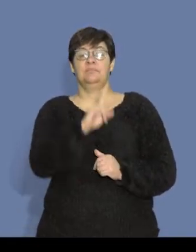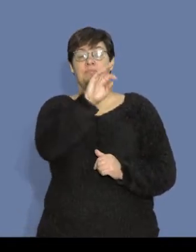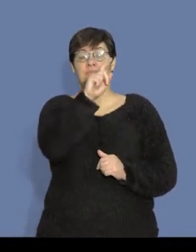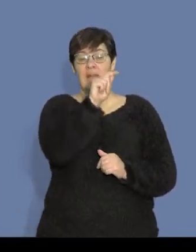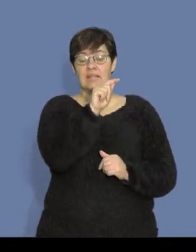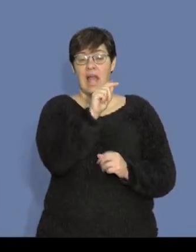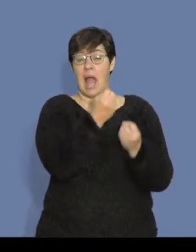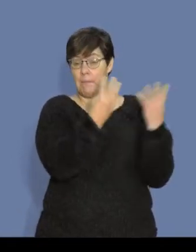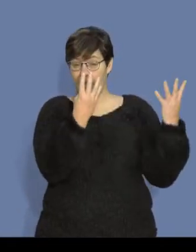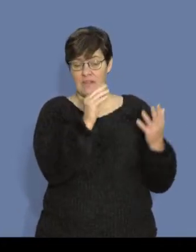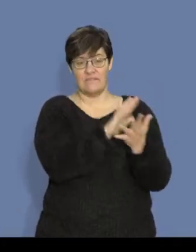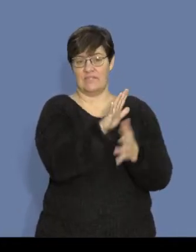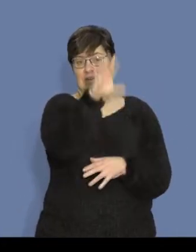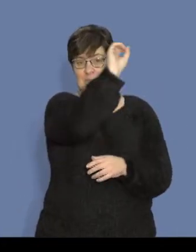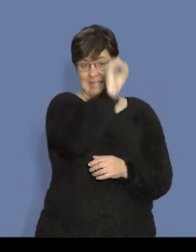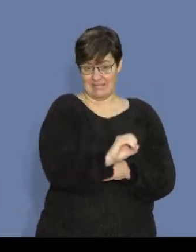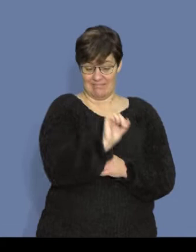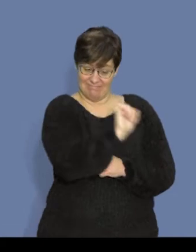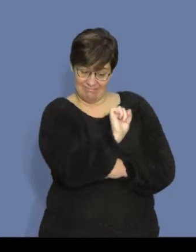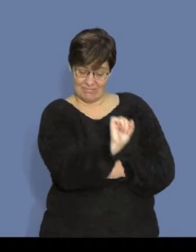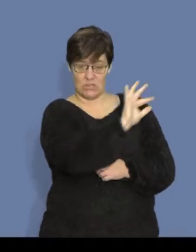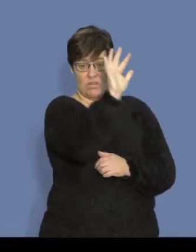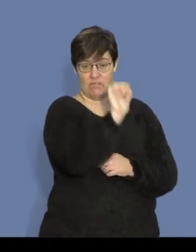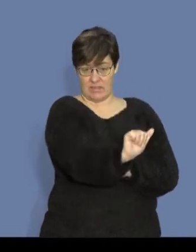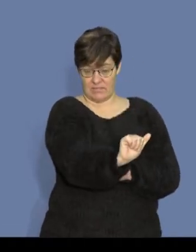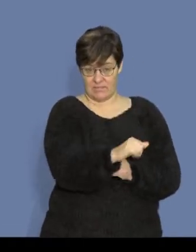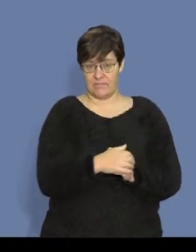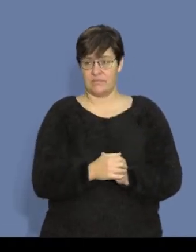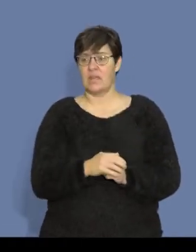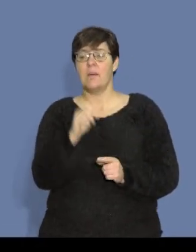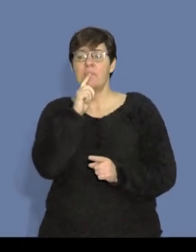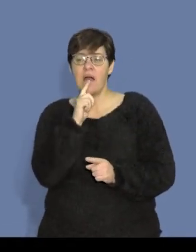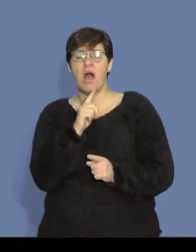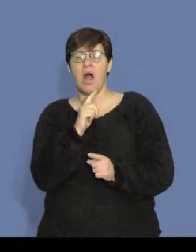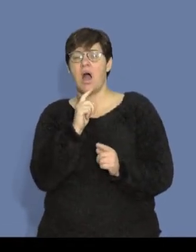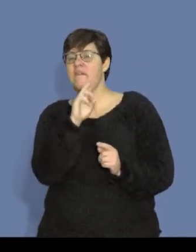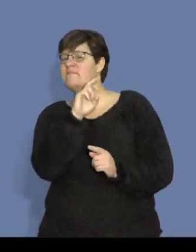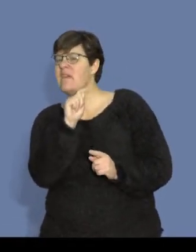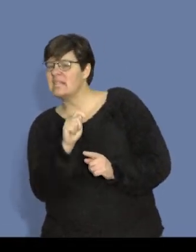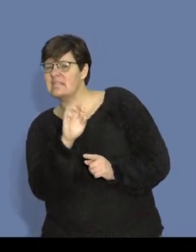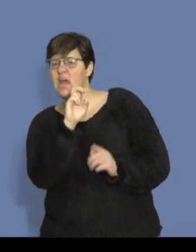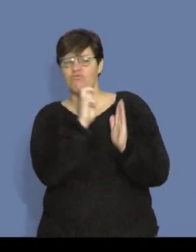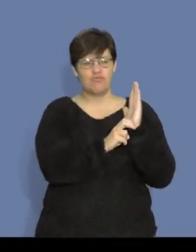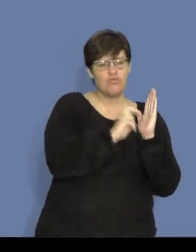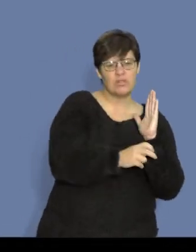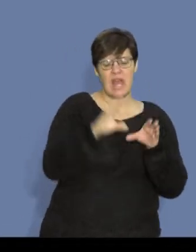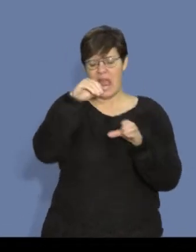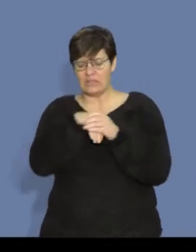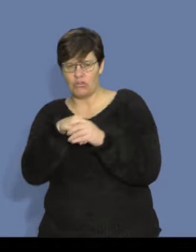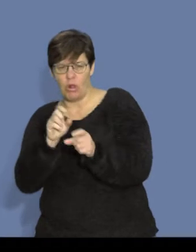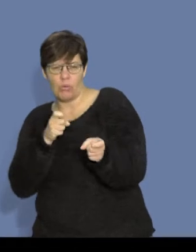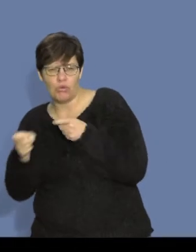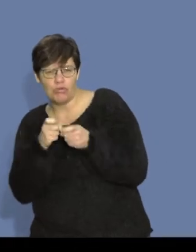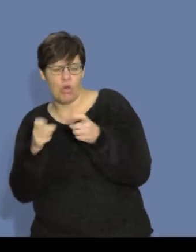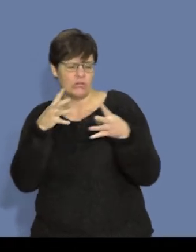Africa is 15%, right? Remember the ethical considerations of VAT. Remember the internal control aspects of